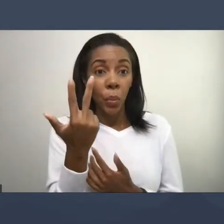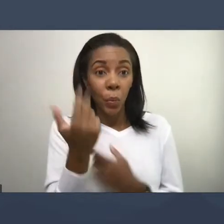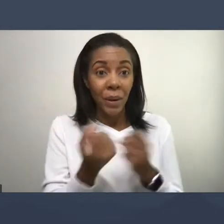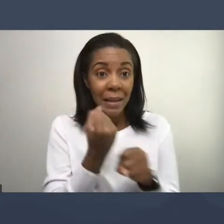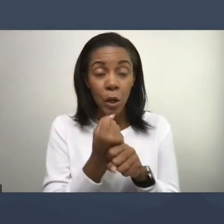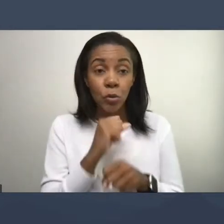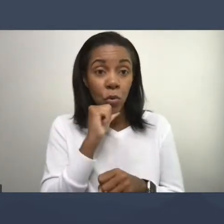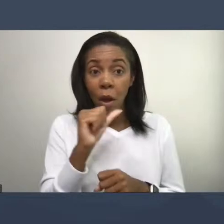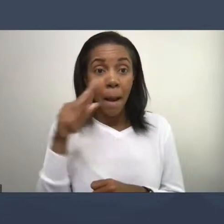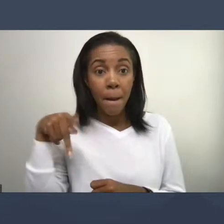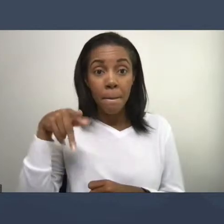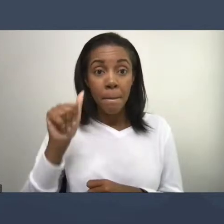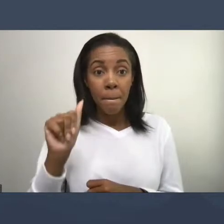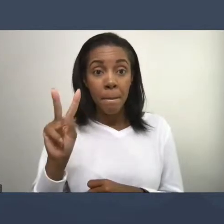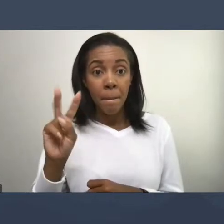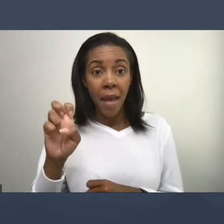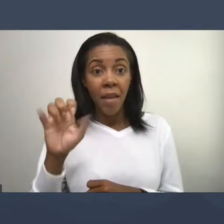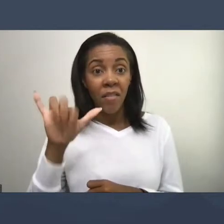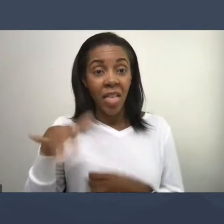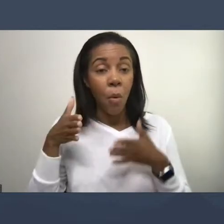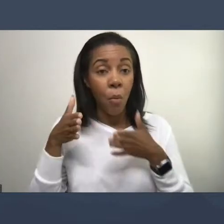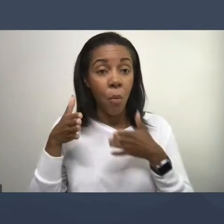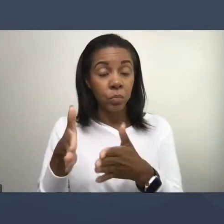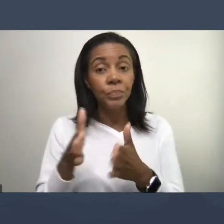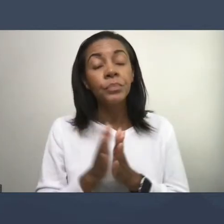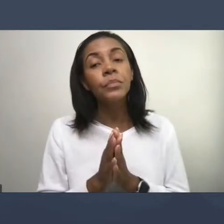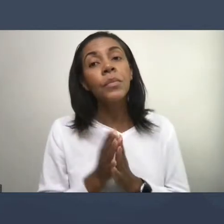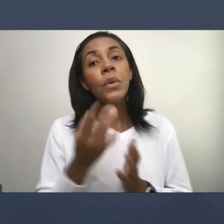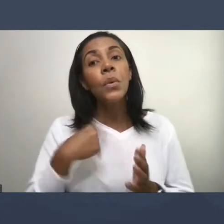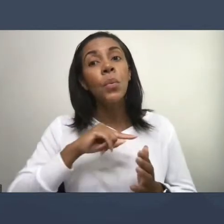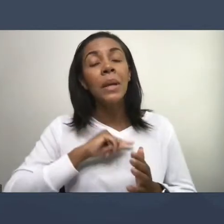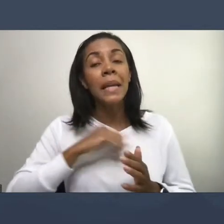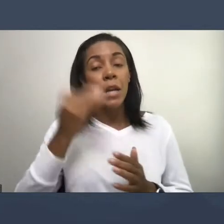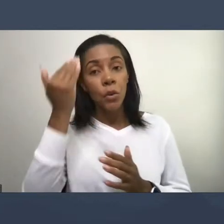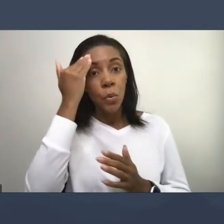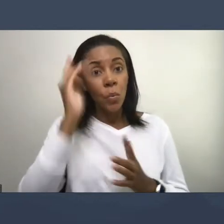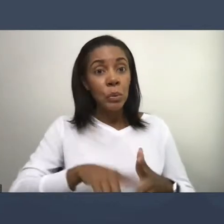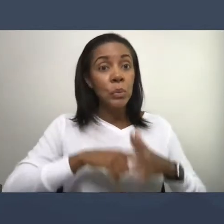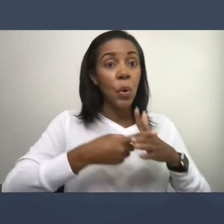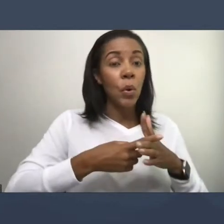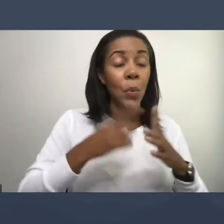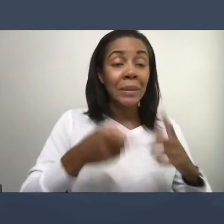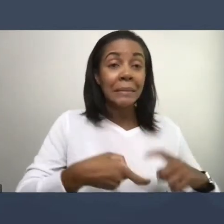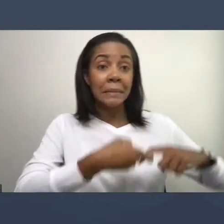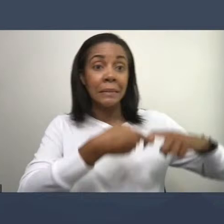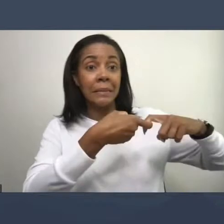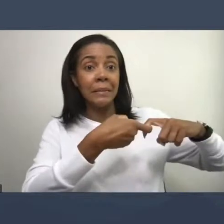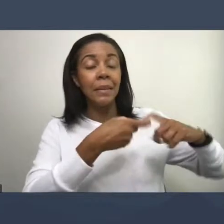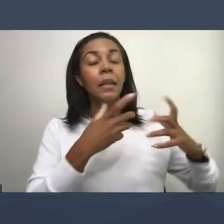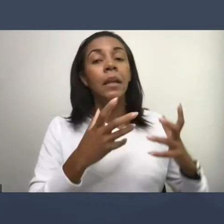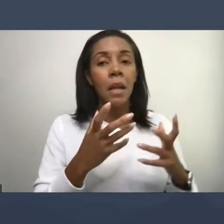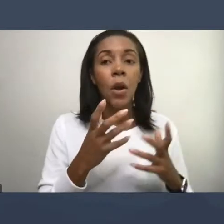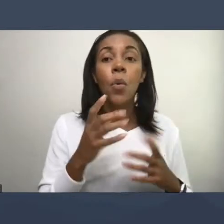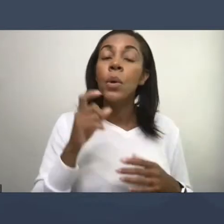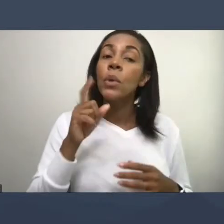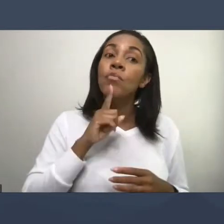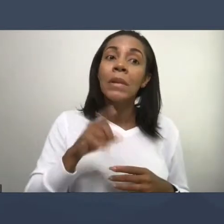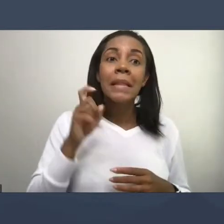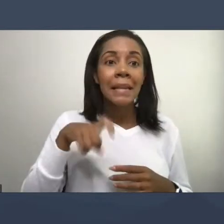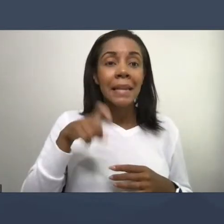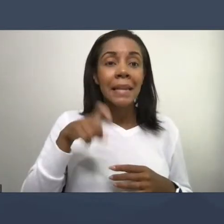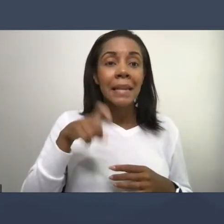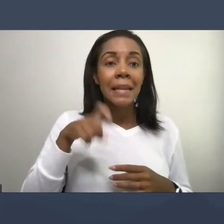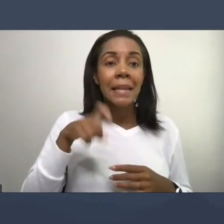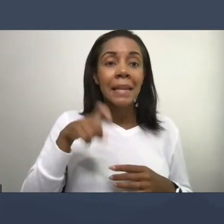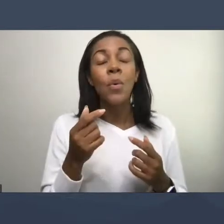we answered the questions on that particular one. We knew we stopped the job. It was a system improvement job we really needed to do. We were able to put